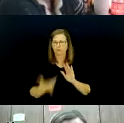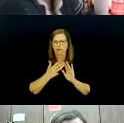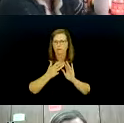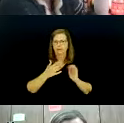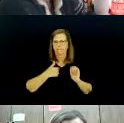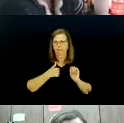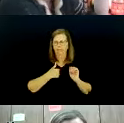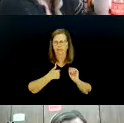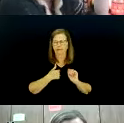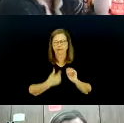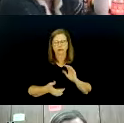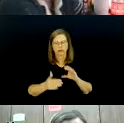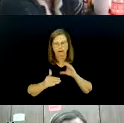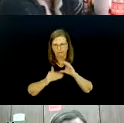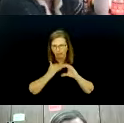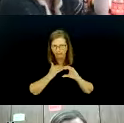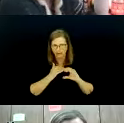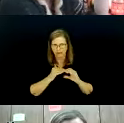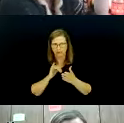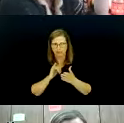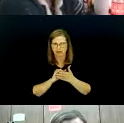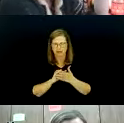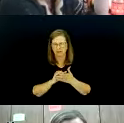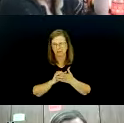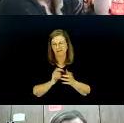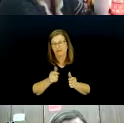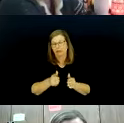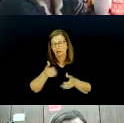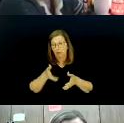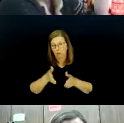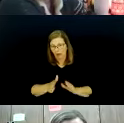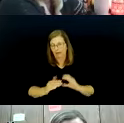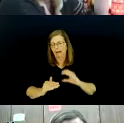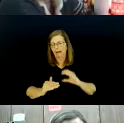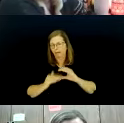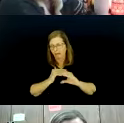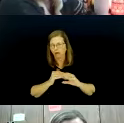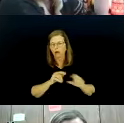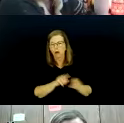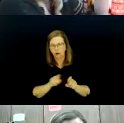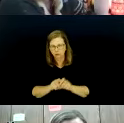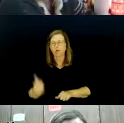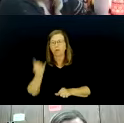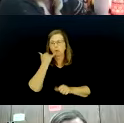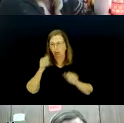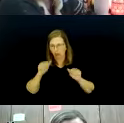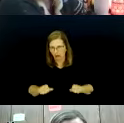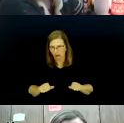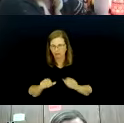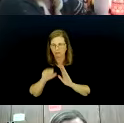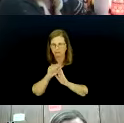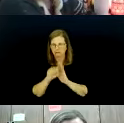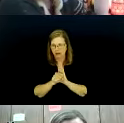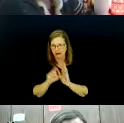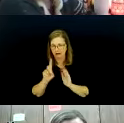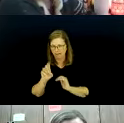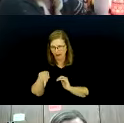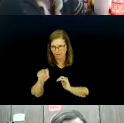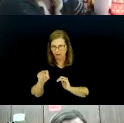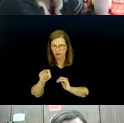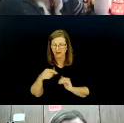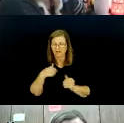You can email me. That's probably the best, fastest way to get a hold of me, but you can also call the State Department. If you have